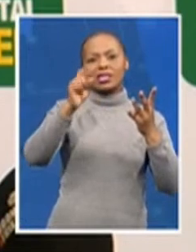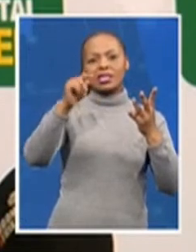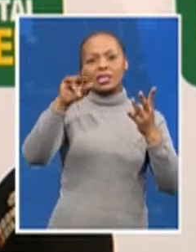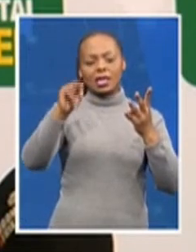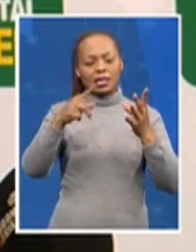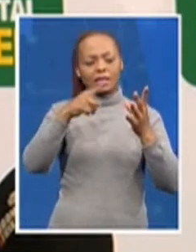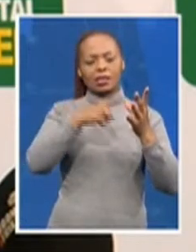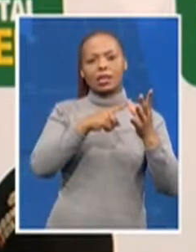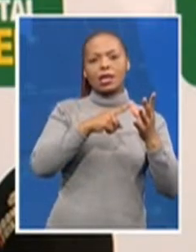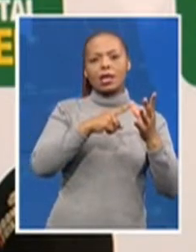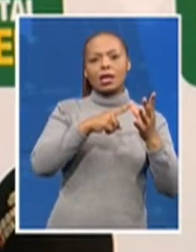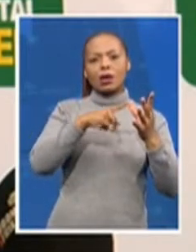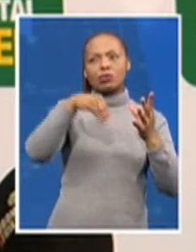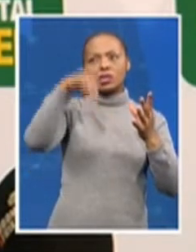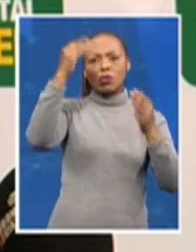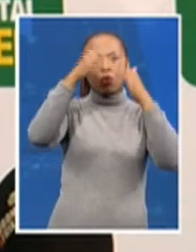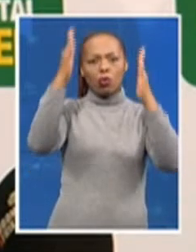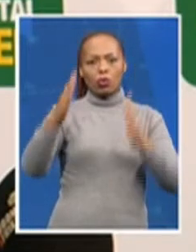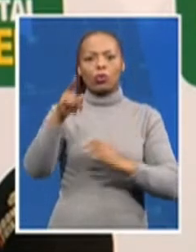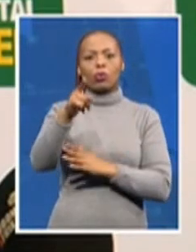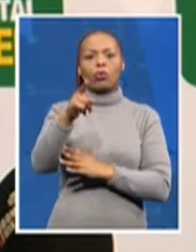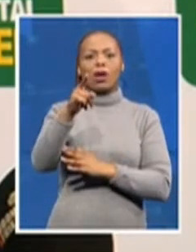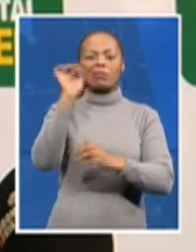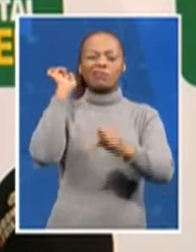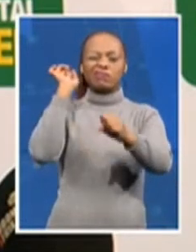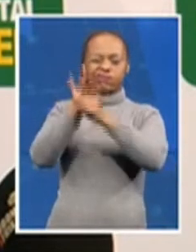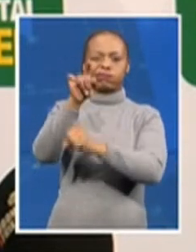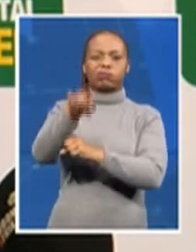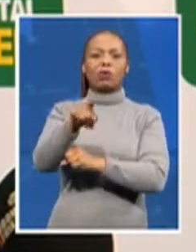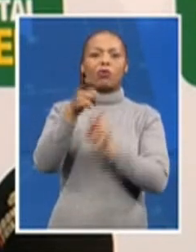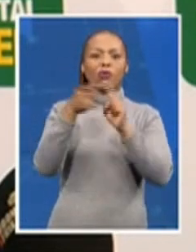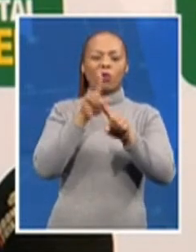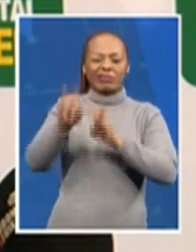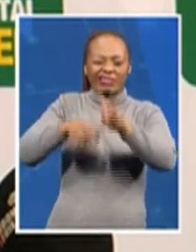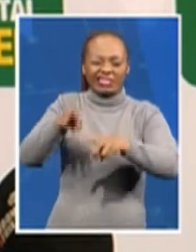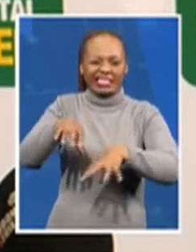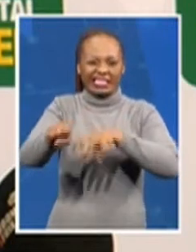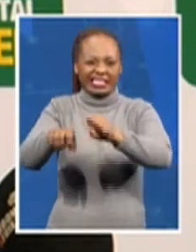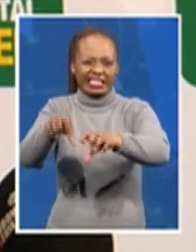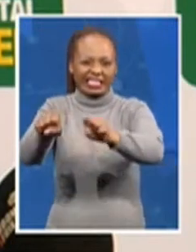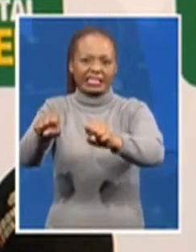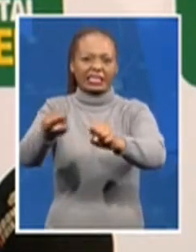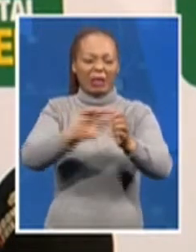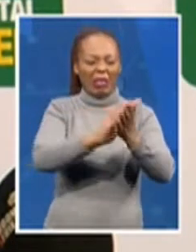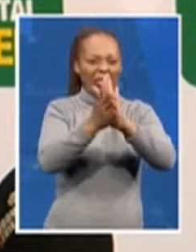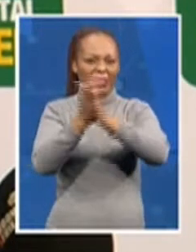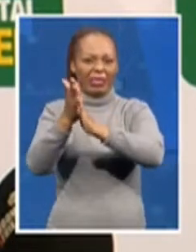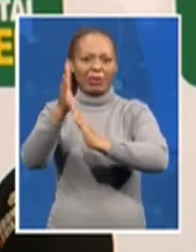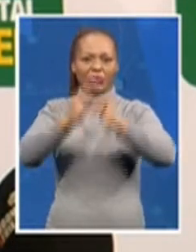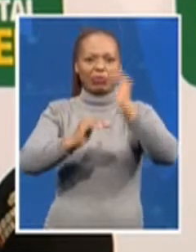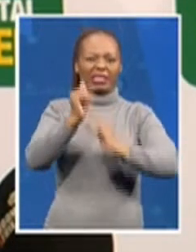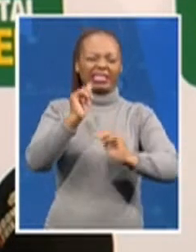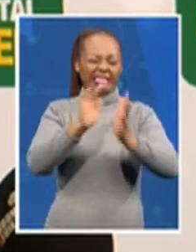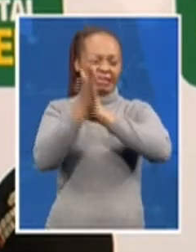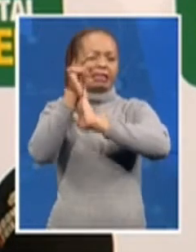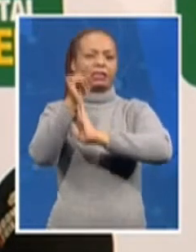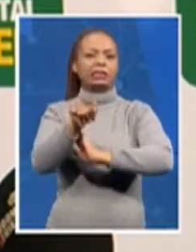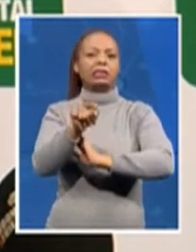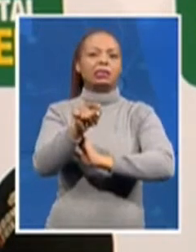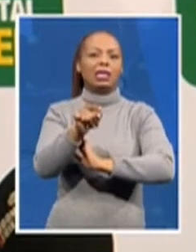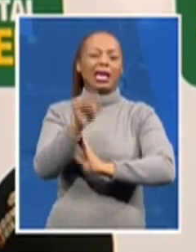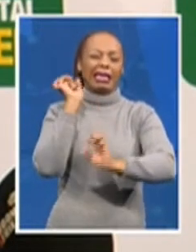the wave of looting and destruction of property. We are very mindful of the impact of the unrest on